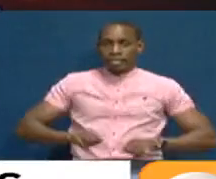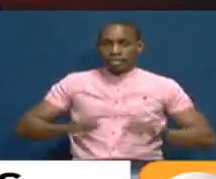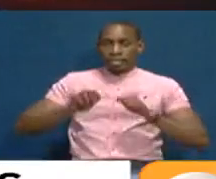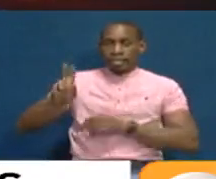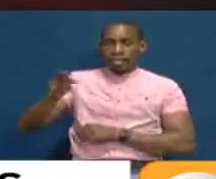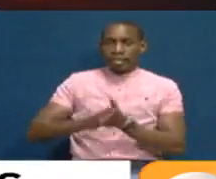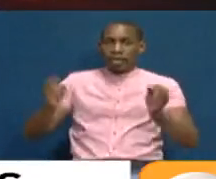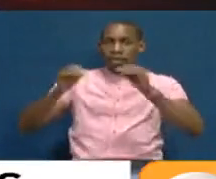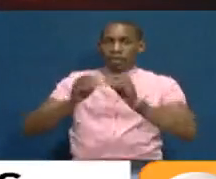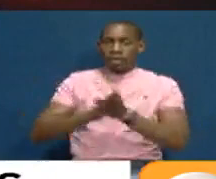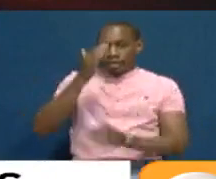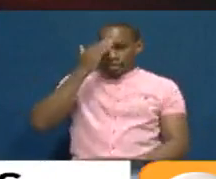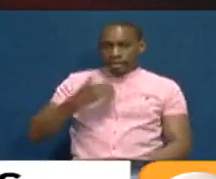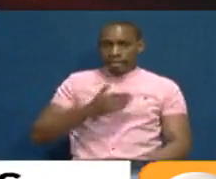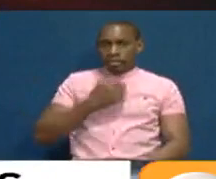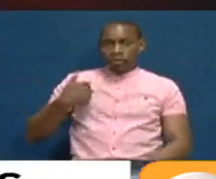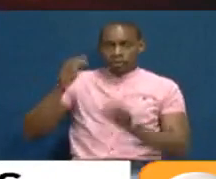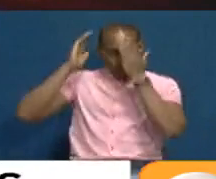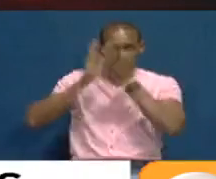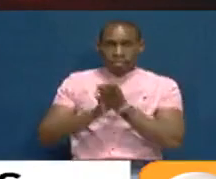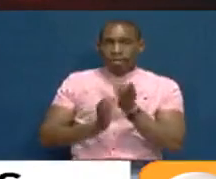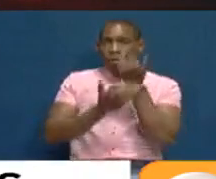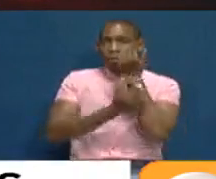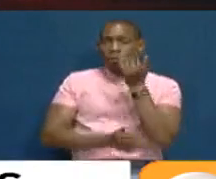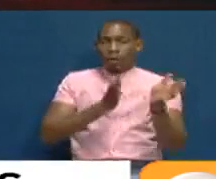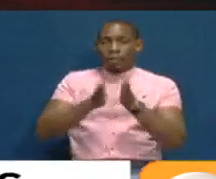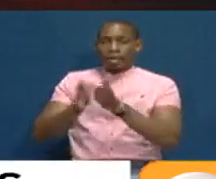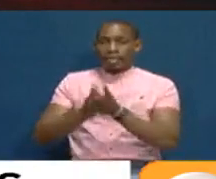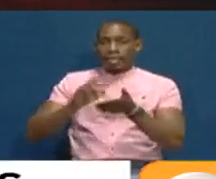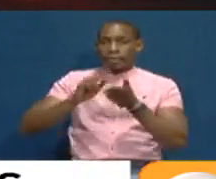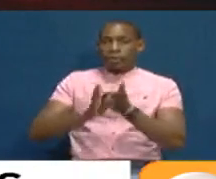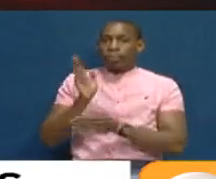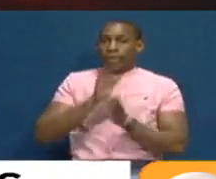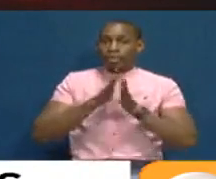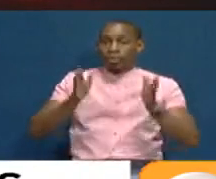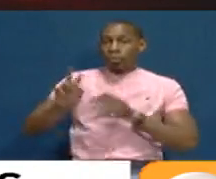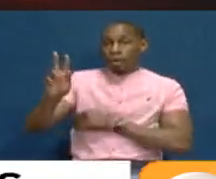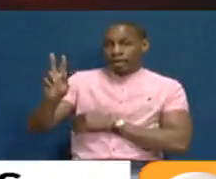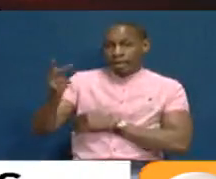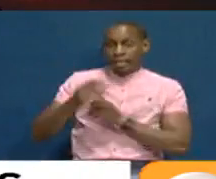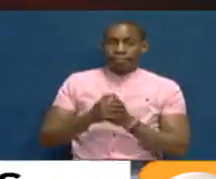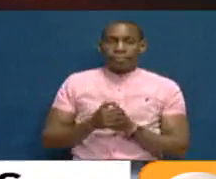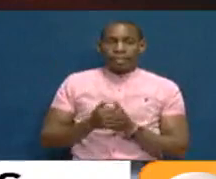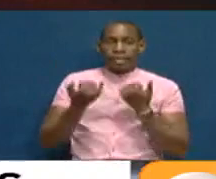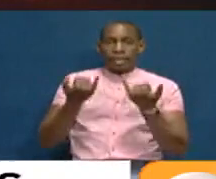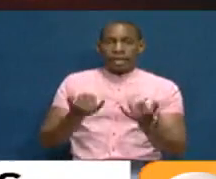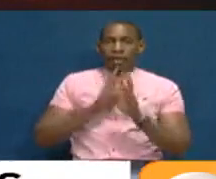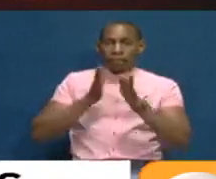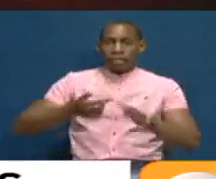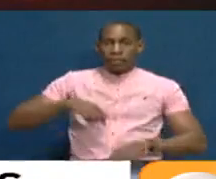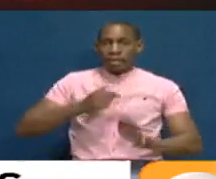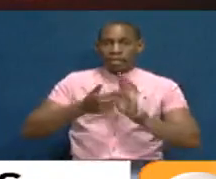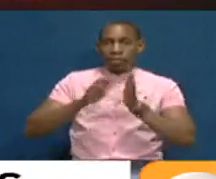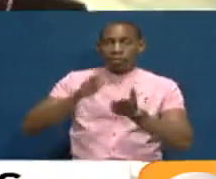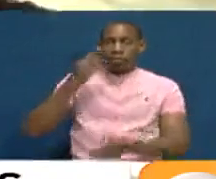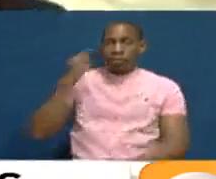Conference of Catholic Bishops, pro-IEBC preparedness means high risk to the country, as Raquel Mwegai reports.